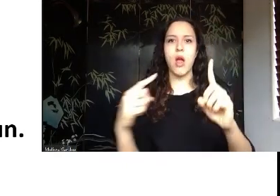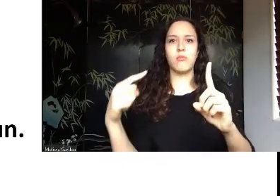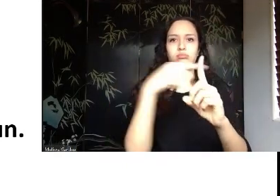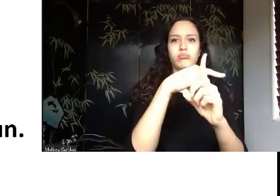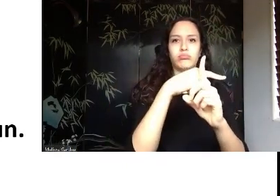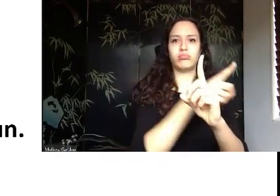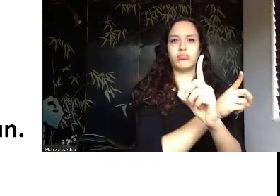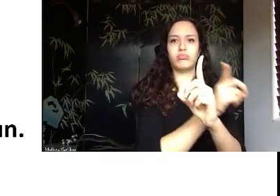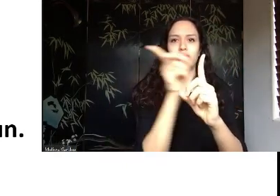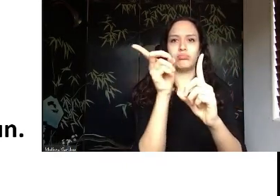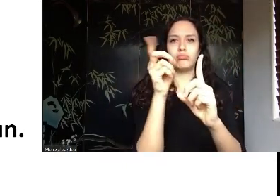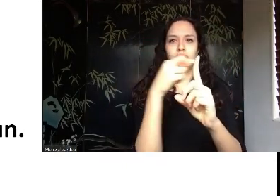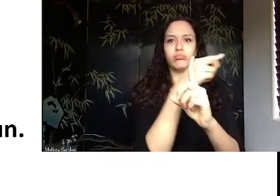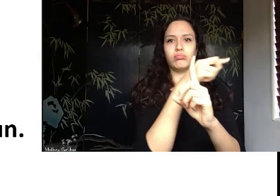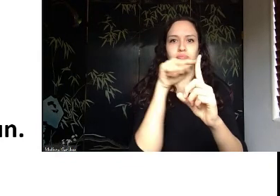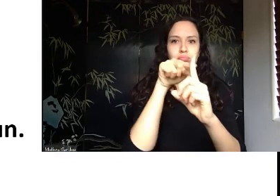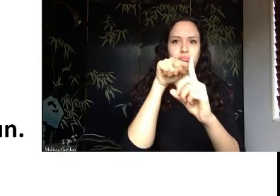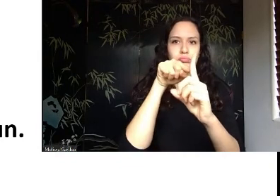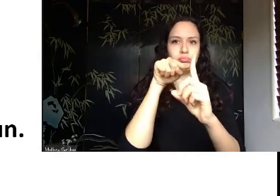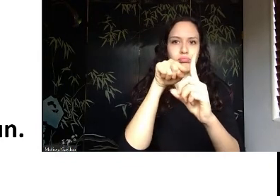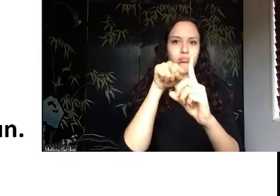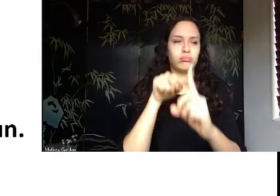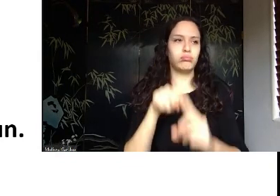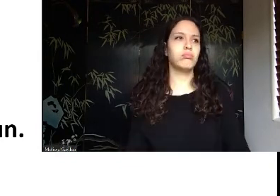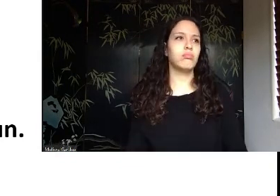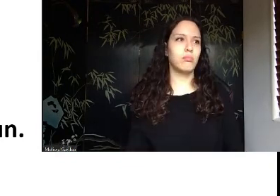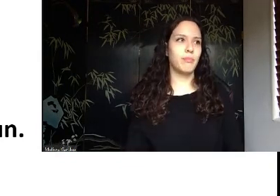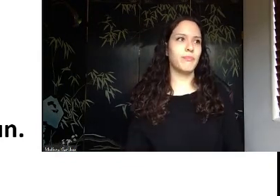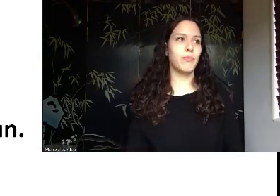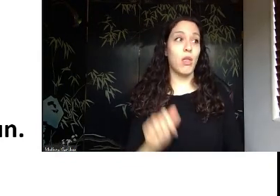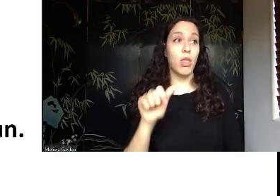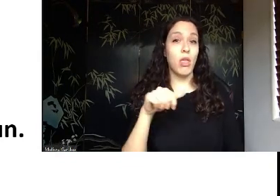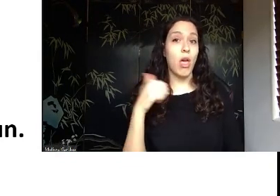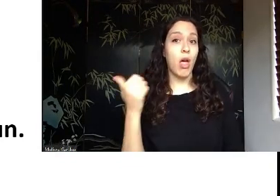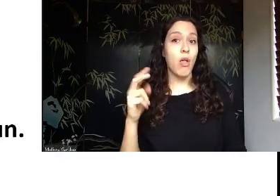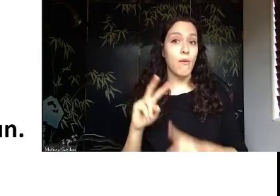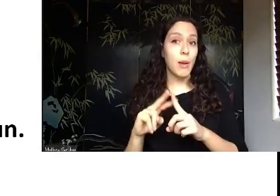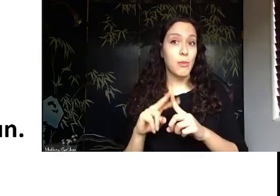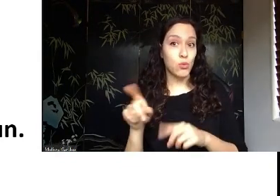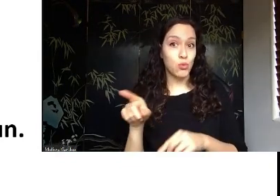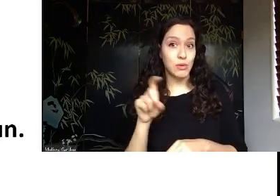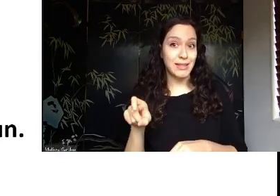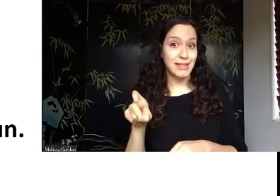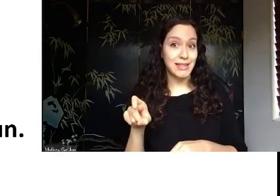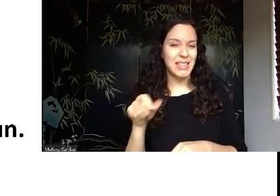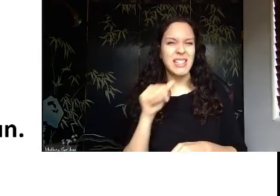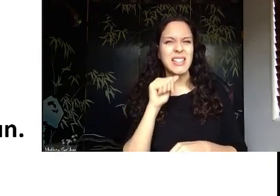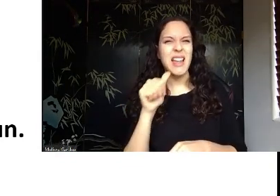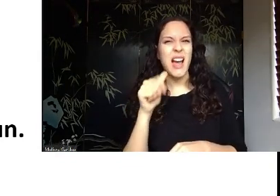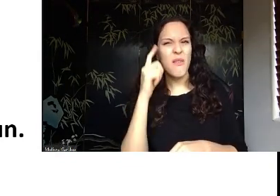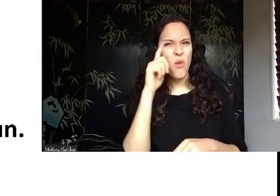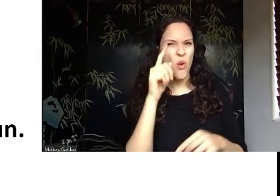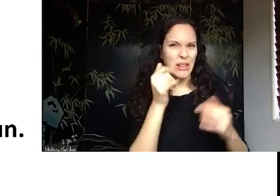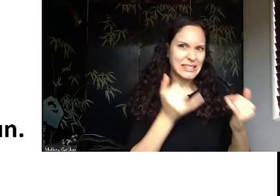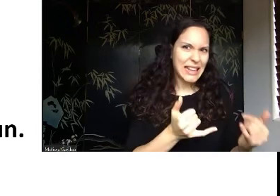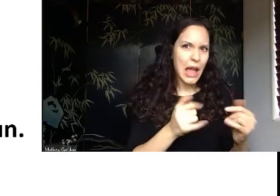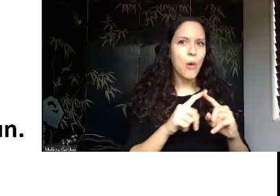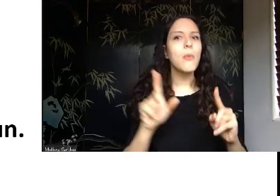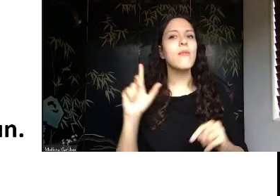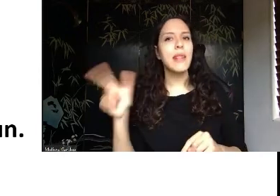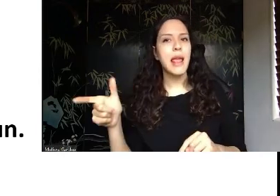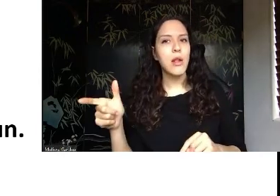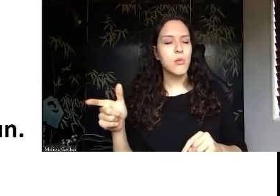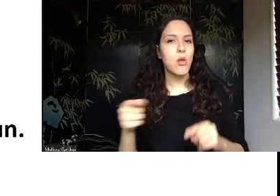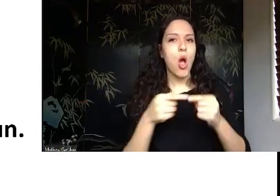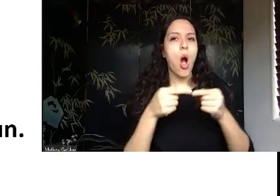crosses. The other vocabulary word you're going to need to know, but it's more for later. You don't need it for the trick. It's the opposite